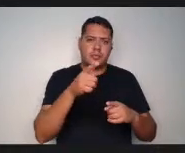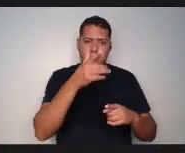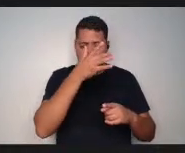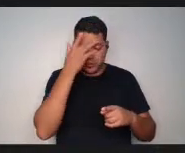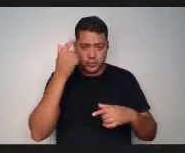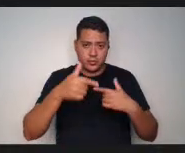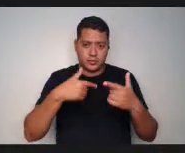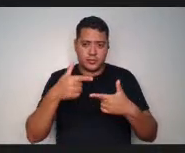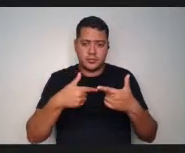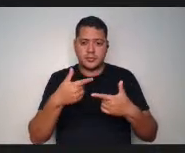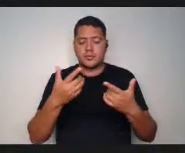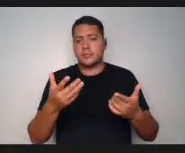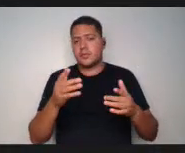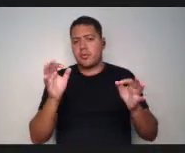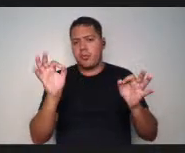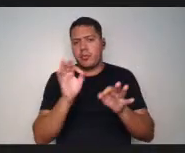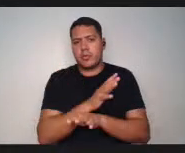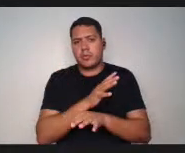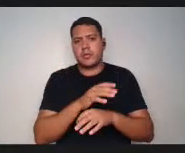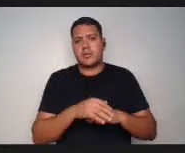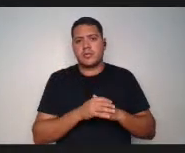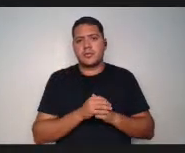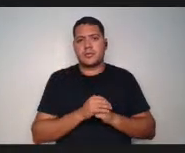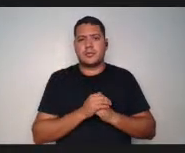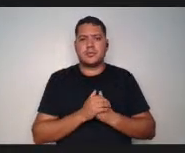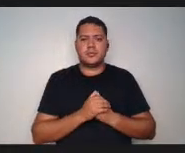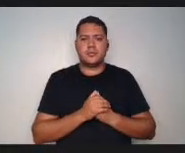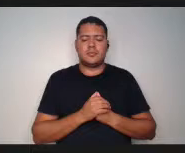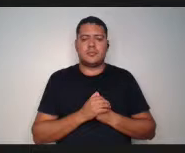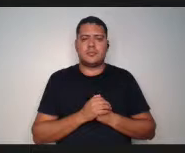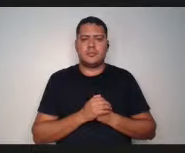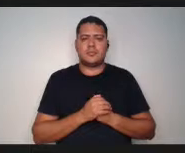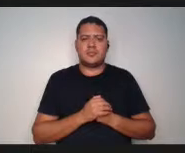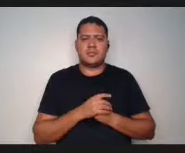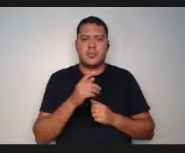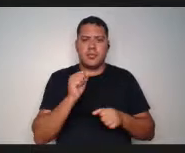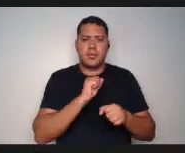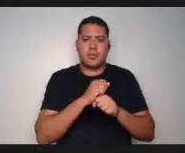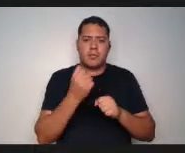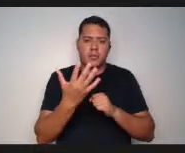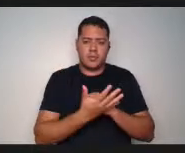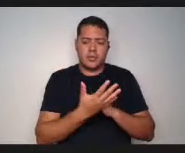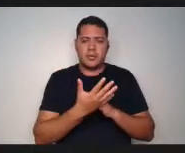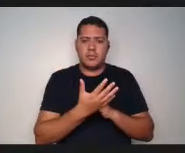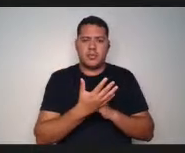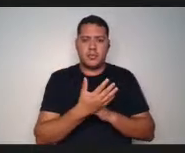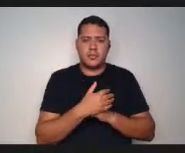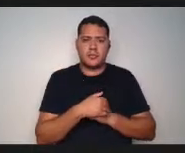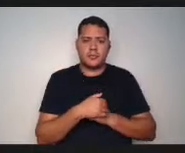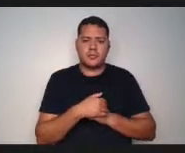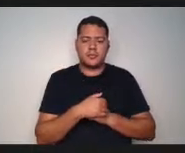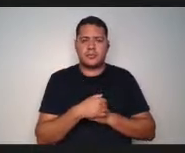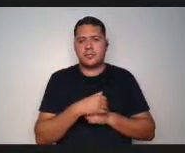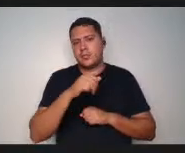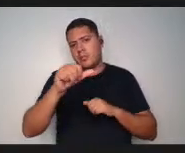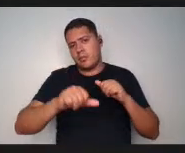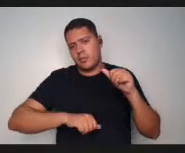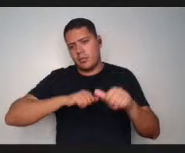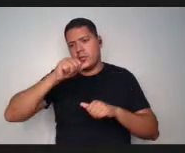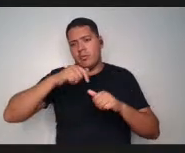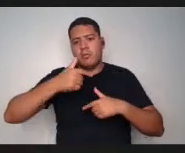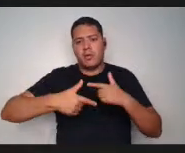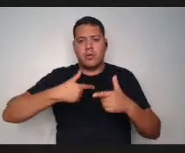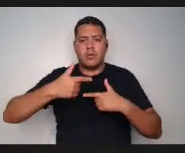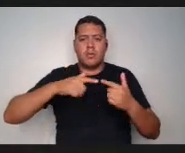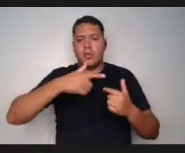you know, the global pandemic, I think it's clear, has transformed work for many, perhaps permanently, with the work from home